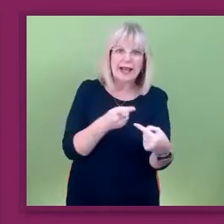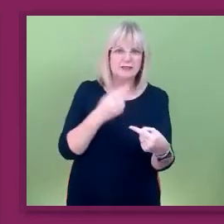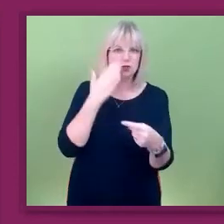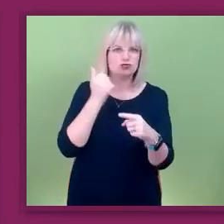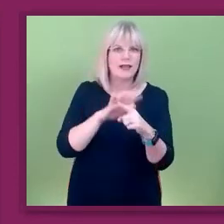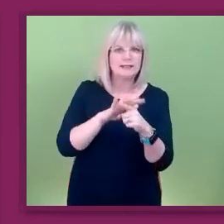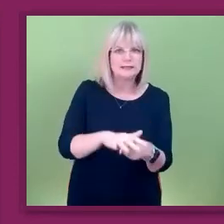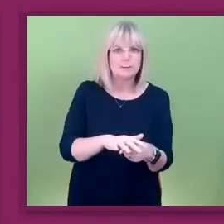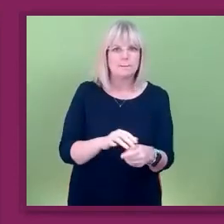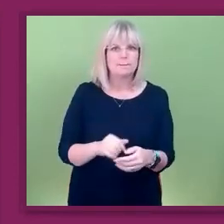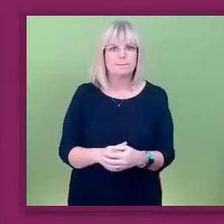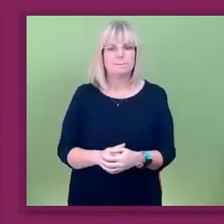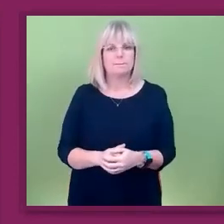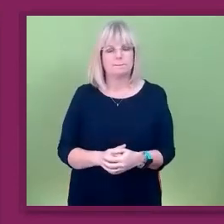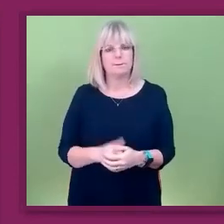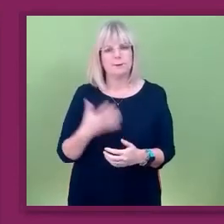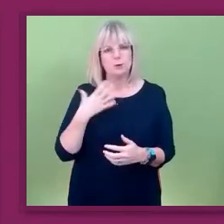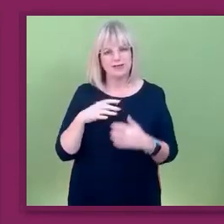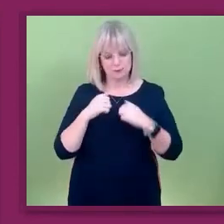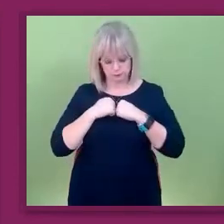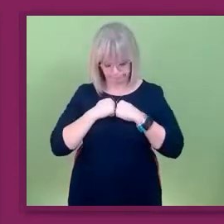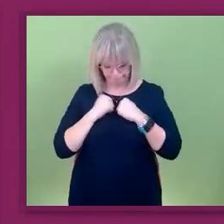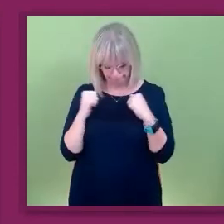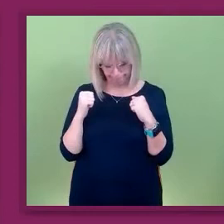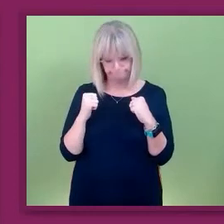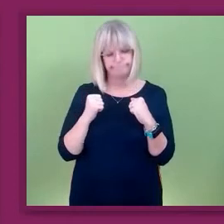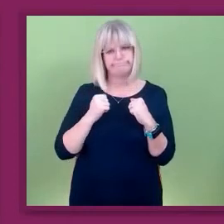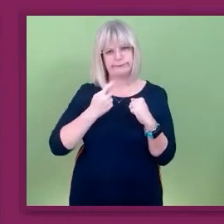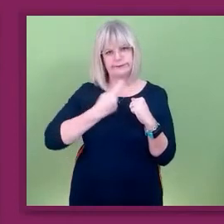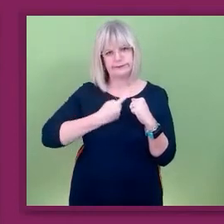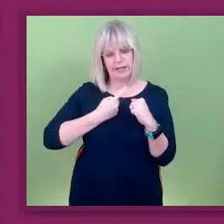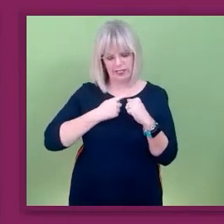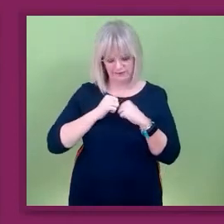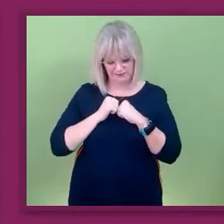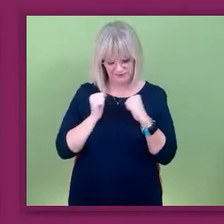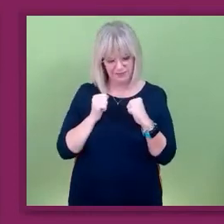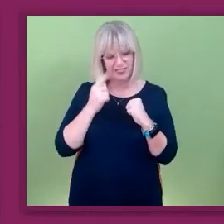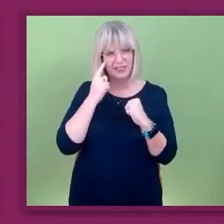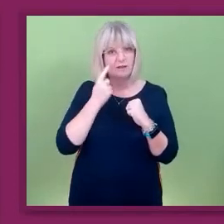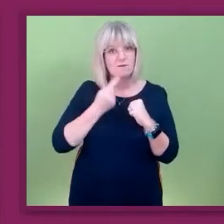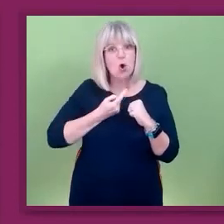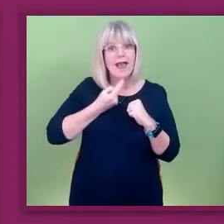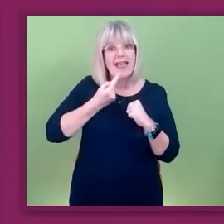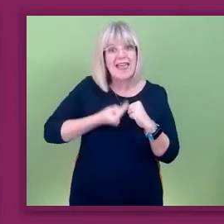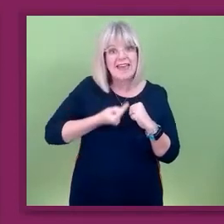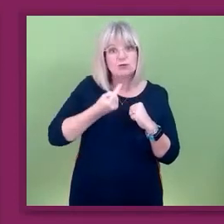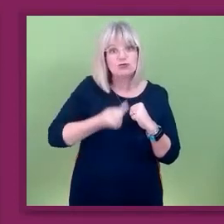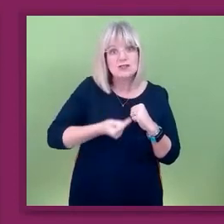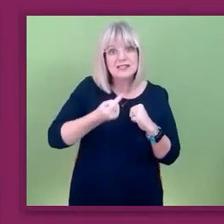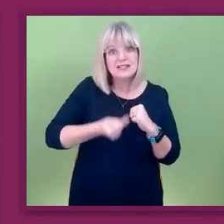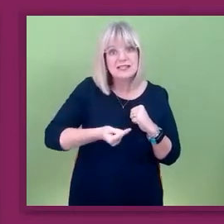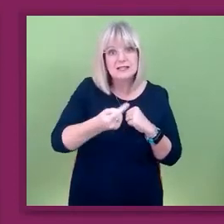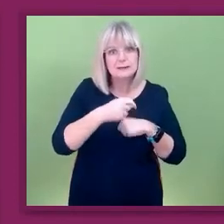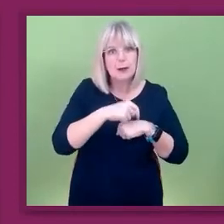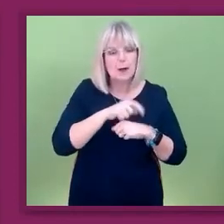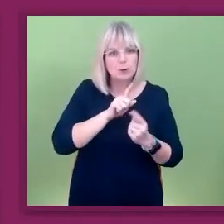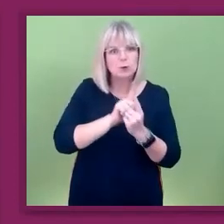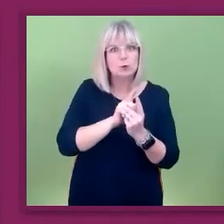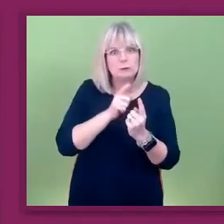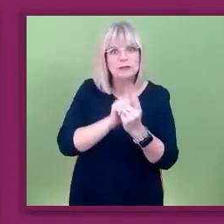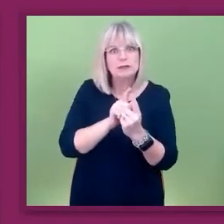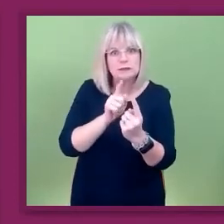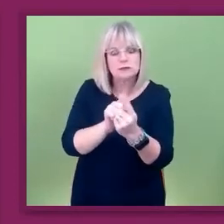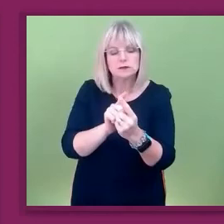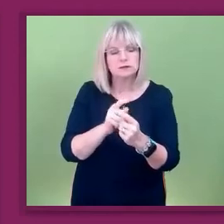within yourself at every step, at every encounter you have. Think about your own actions. Think about whether there is an